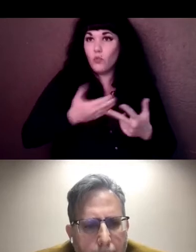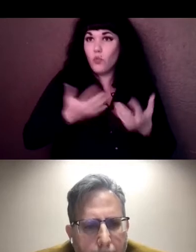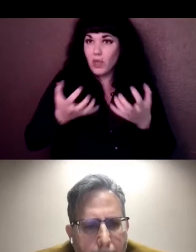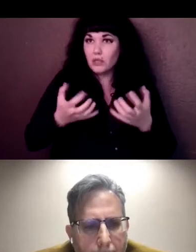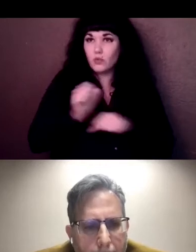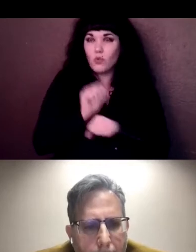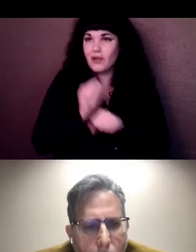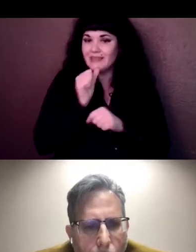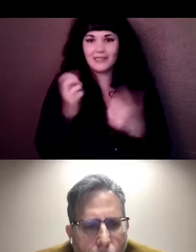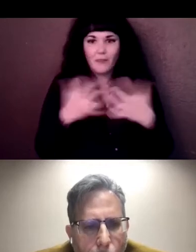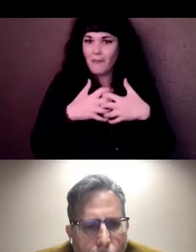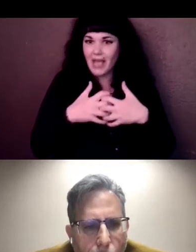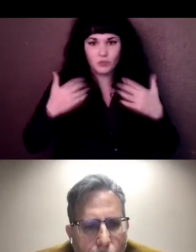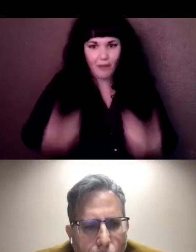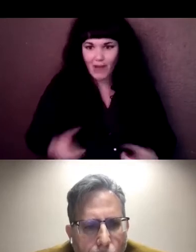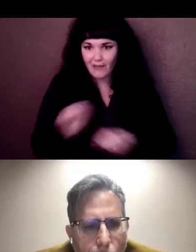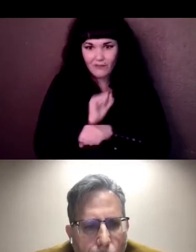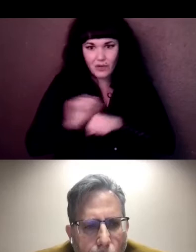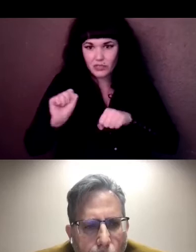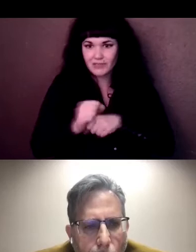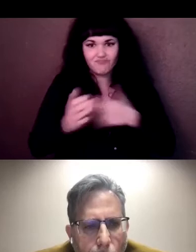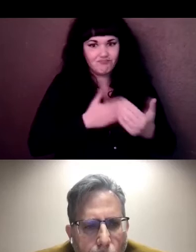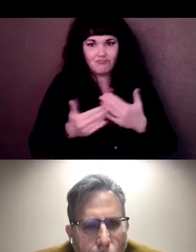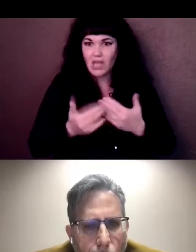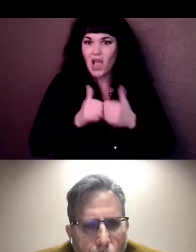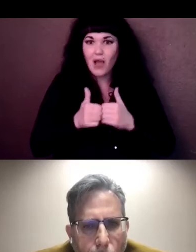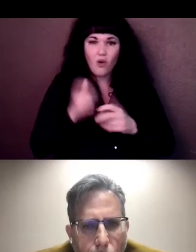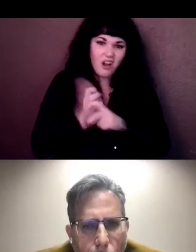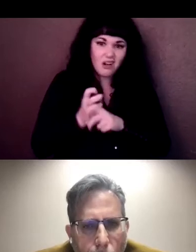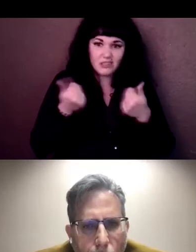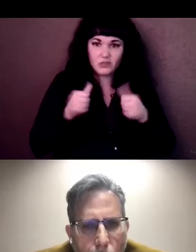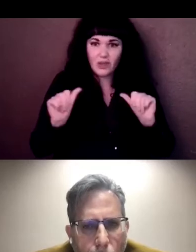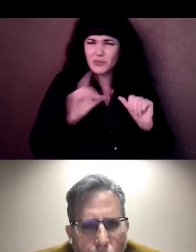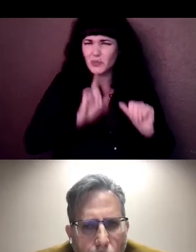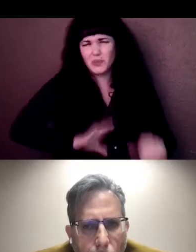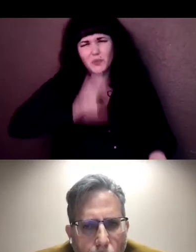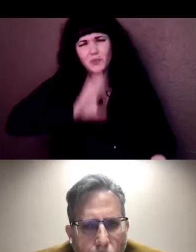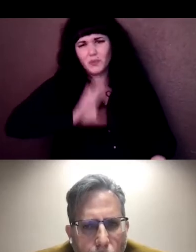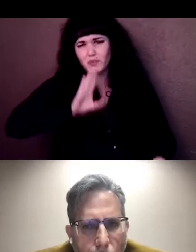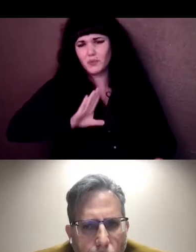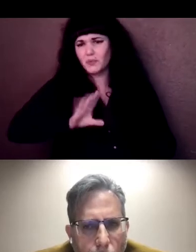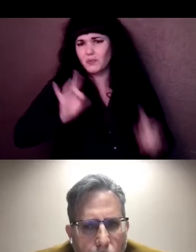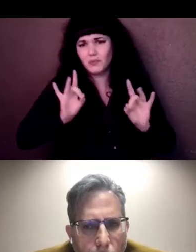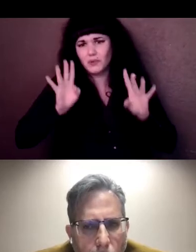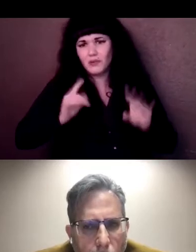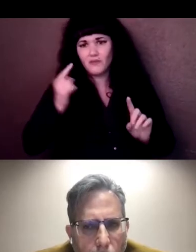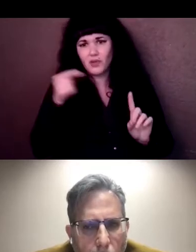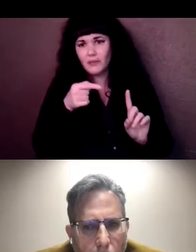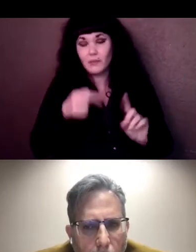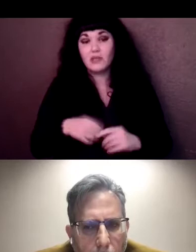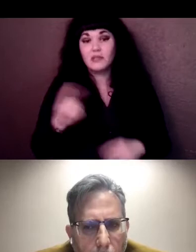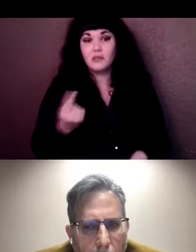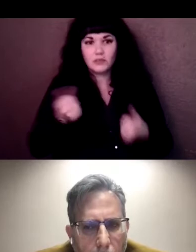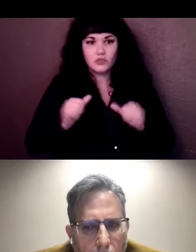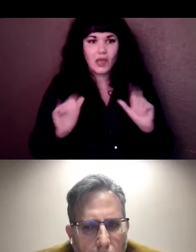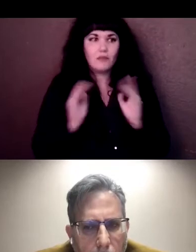kind of no matter how hard he tries. And this has been tremendously frustrating for him. And he's someone who has tried some of the